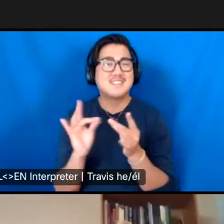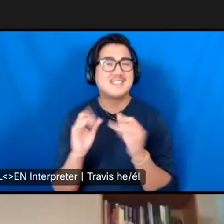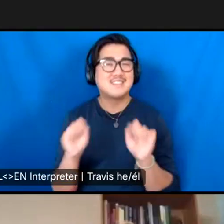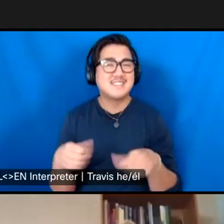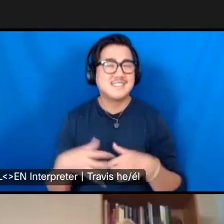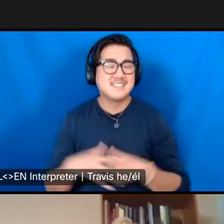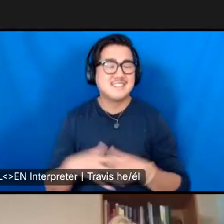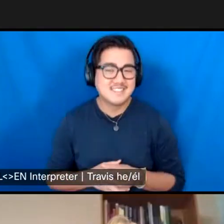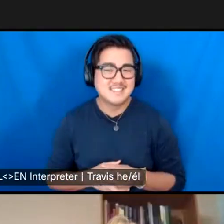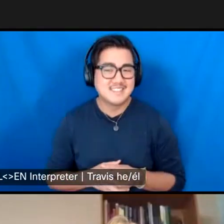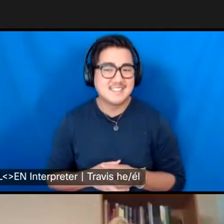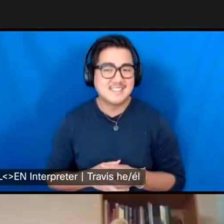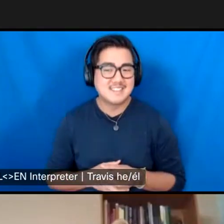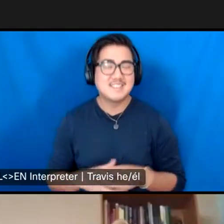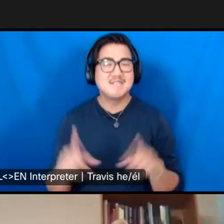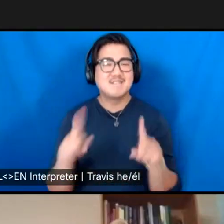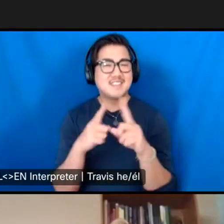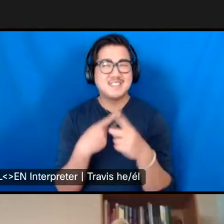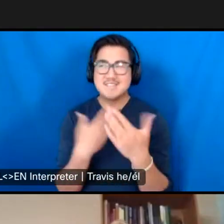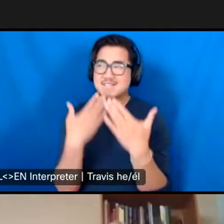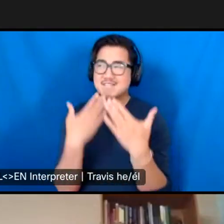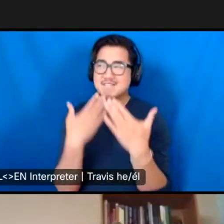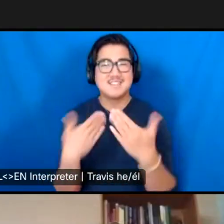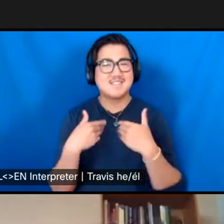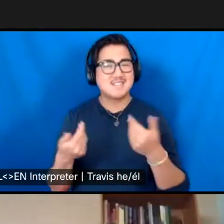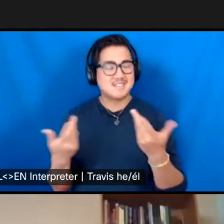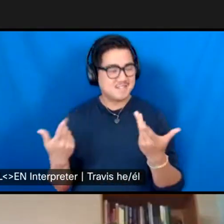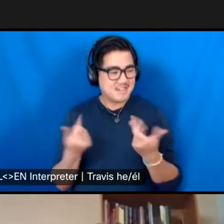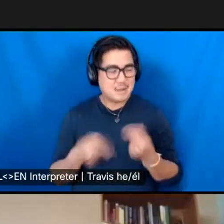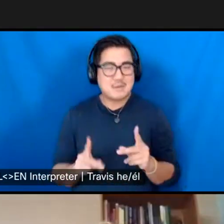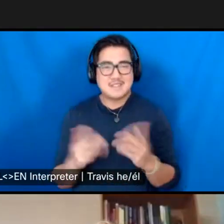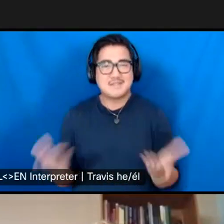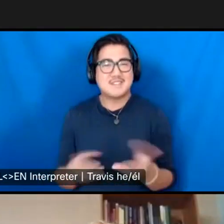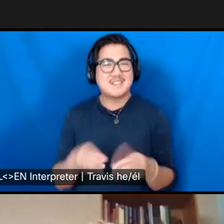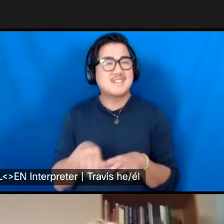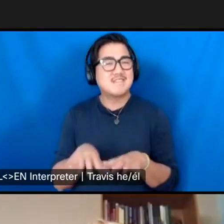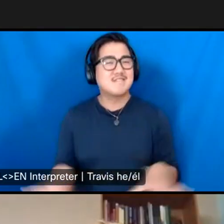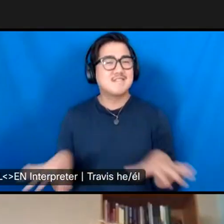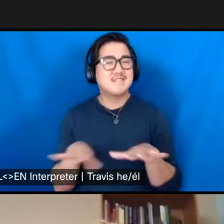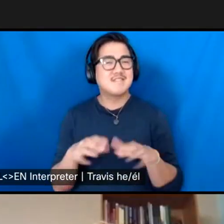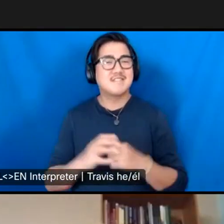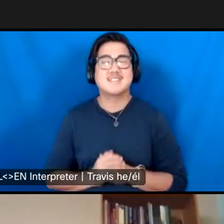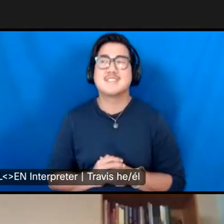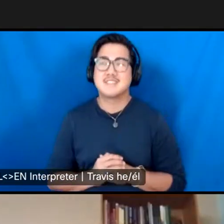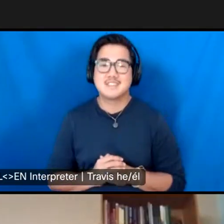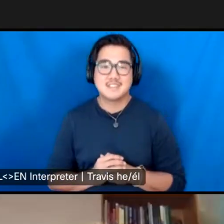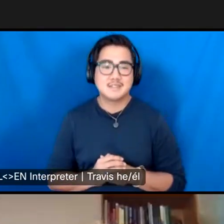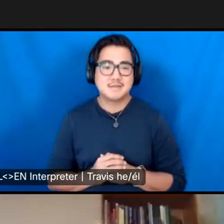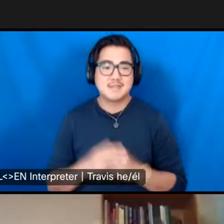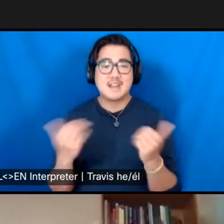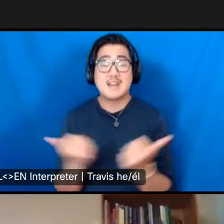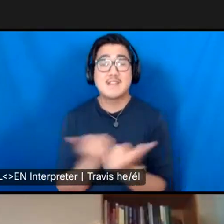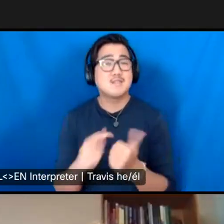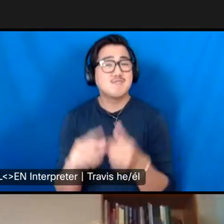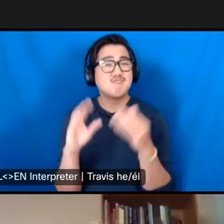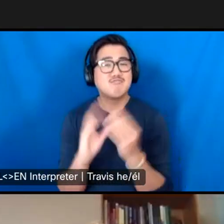more to say. I'm just grateful to be in this space and to have all the things Spirit has been sharing and